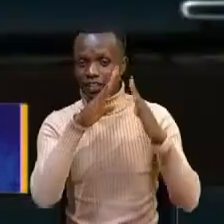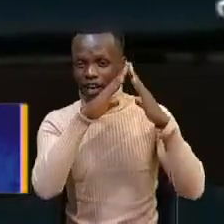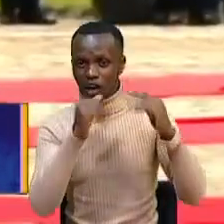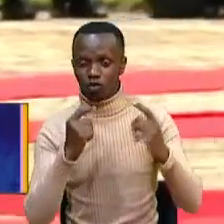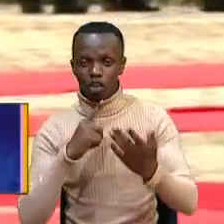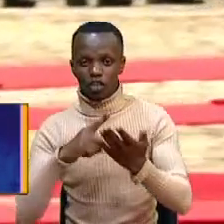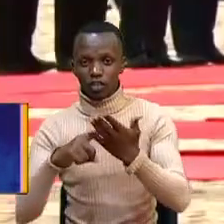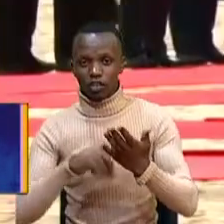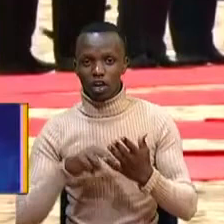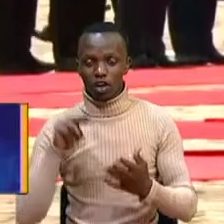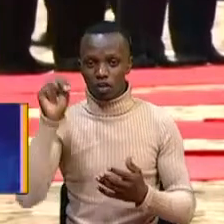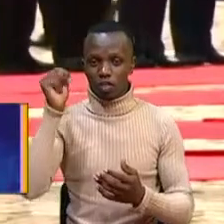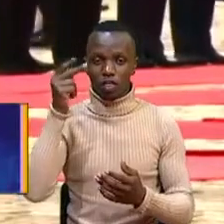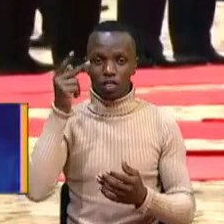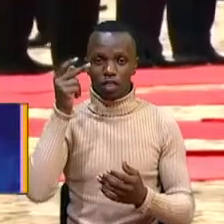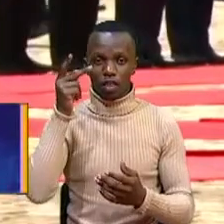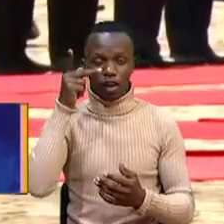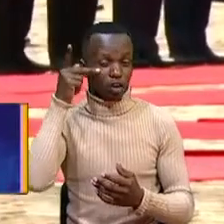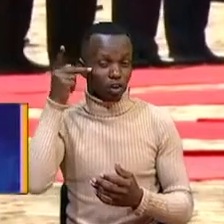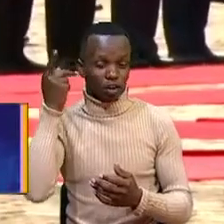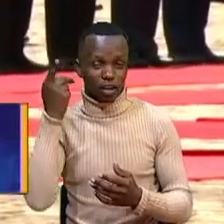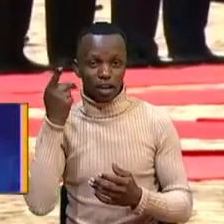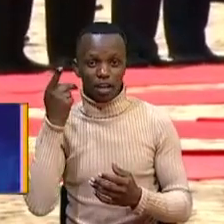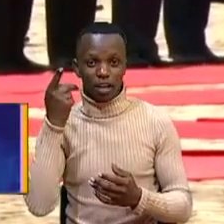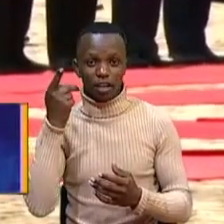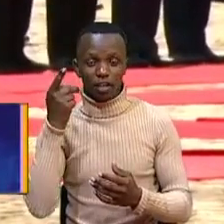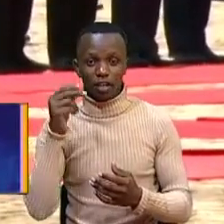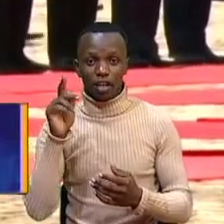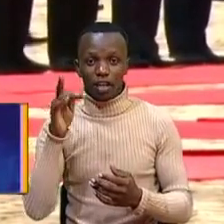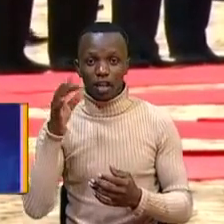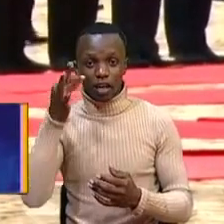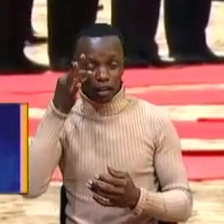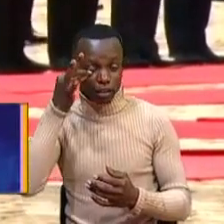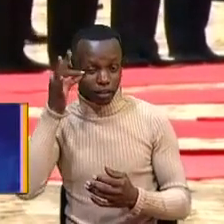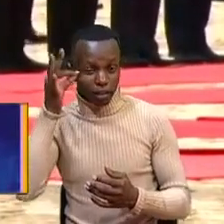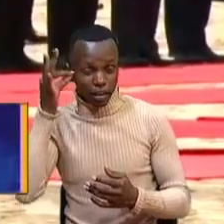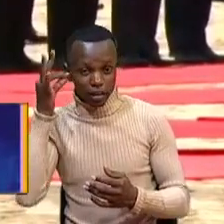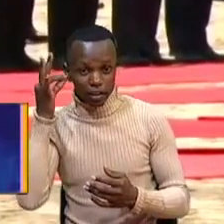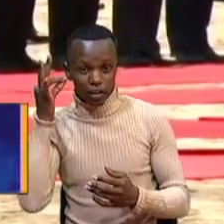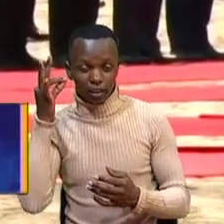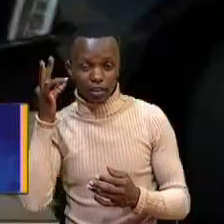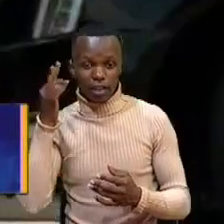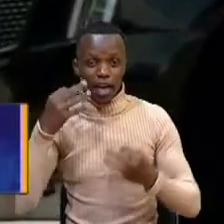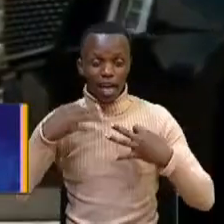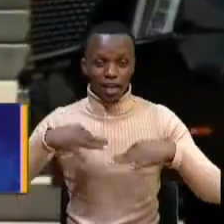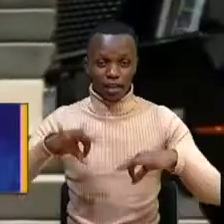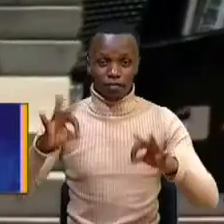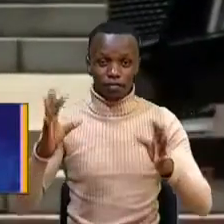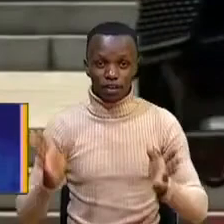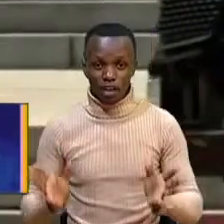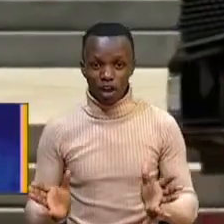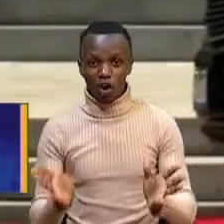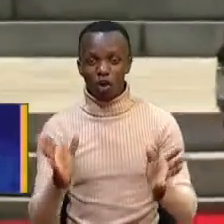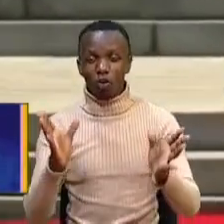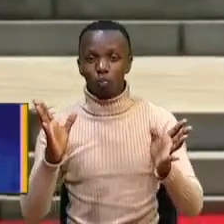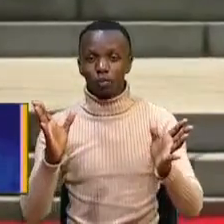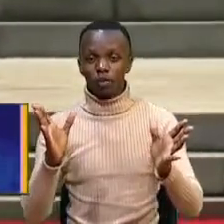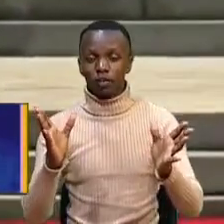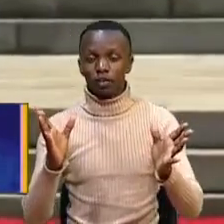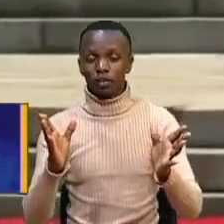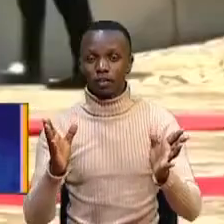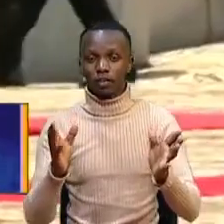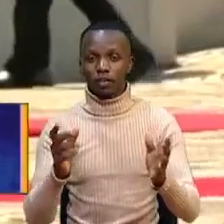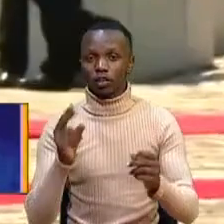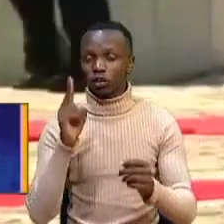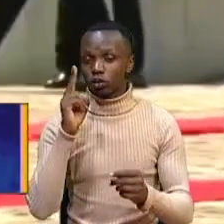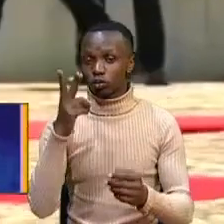North Korean, Ukraine, Chinese tension with Taiwan and free and open Indo-Pacific. The two leaders